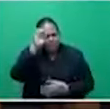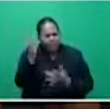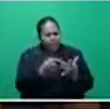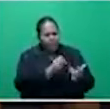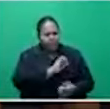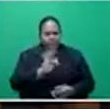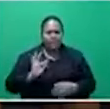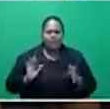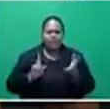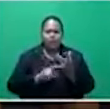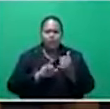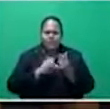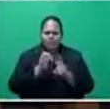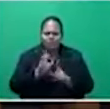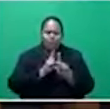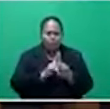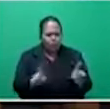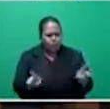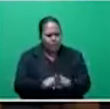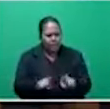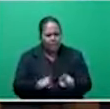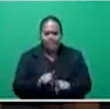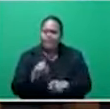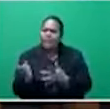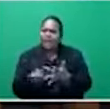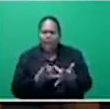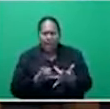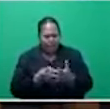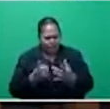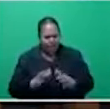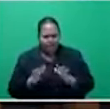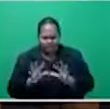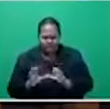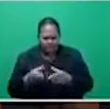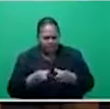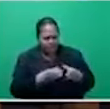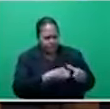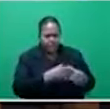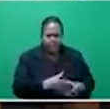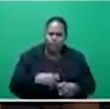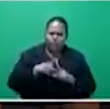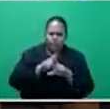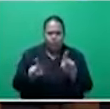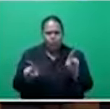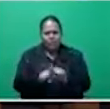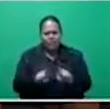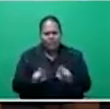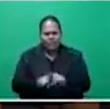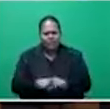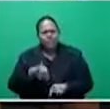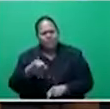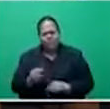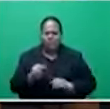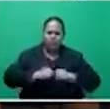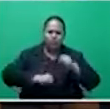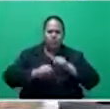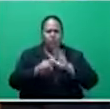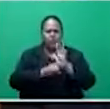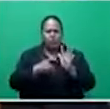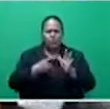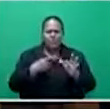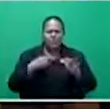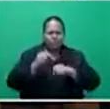same? Very soon, other divisions and faculties will follow the same strategy. Restructure, provide fancy job titles, and increase